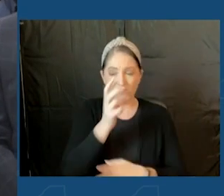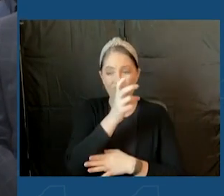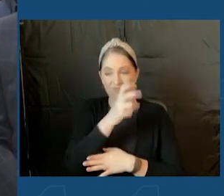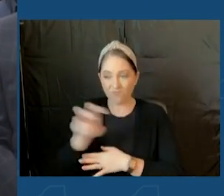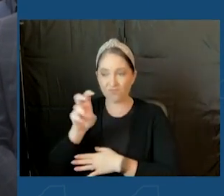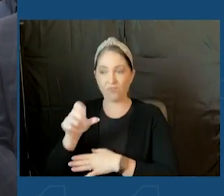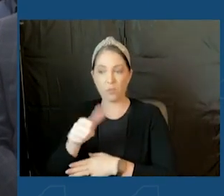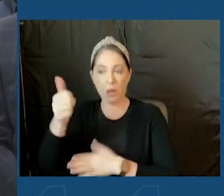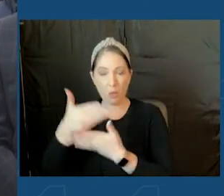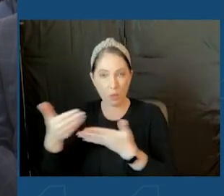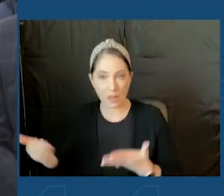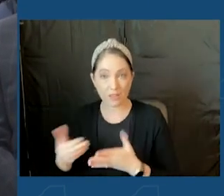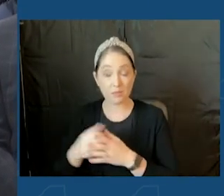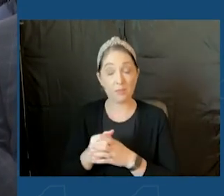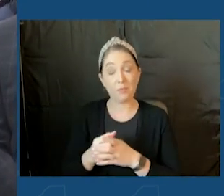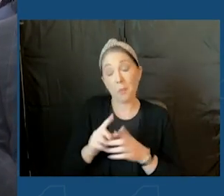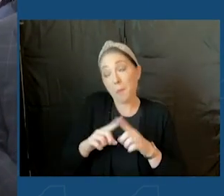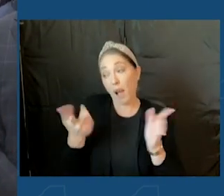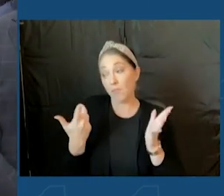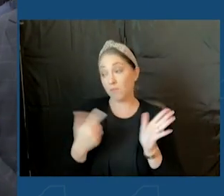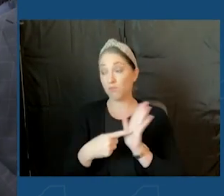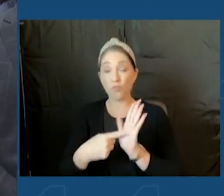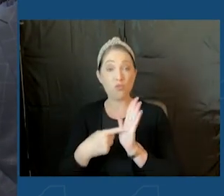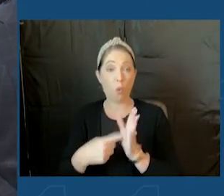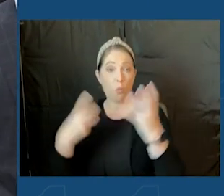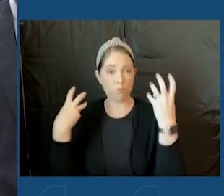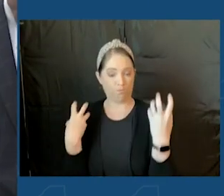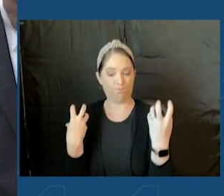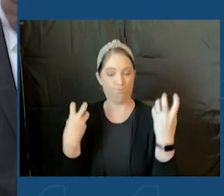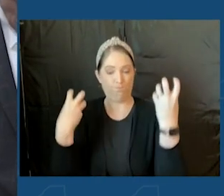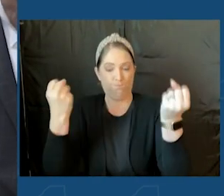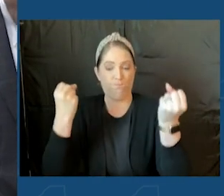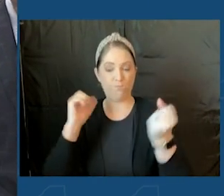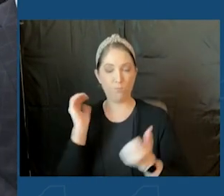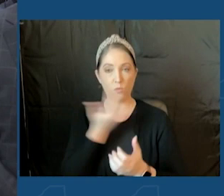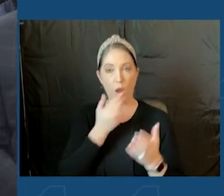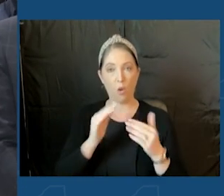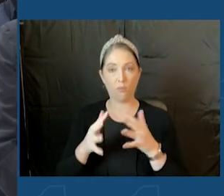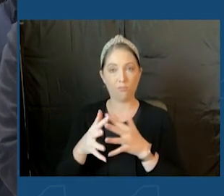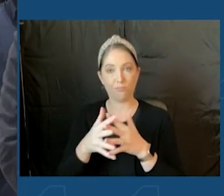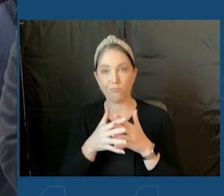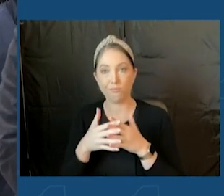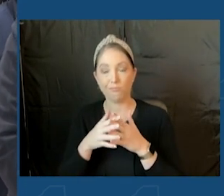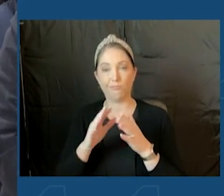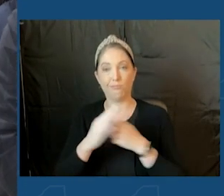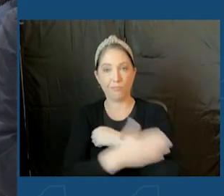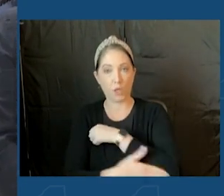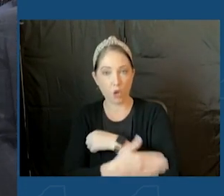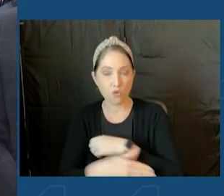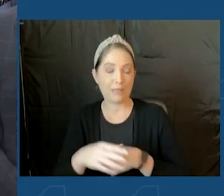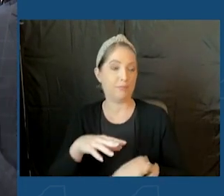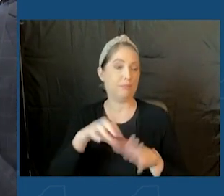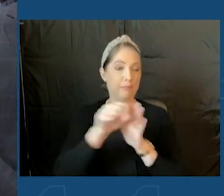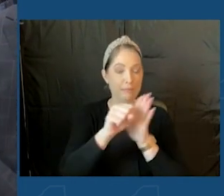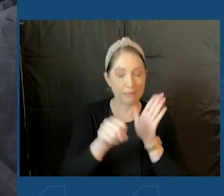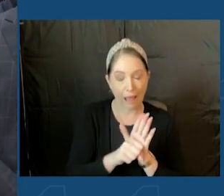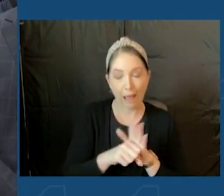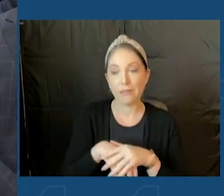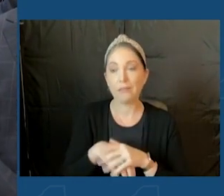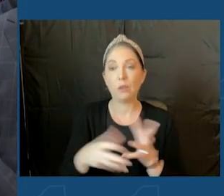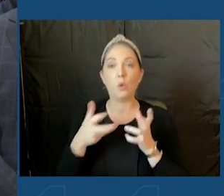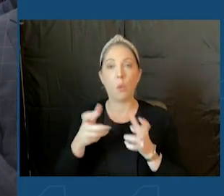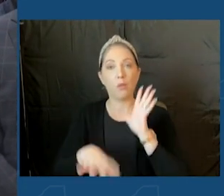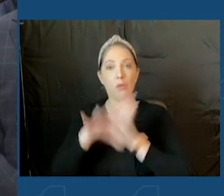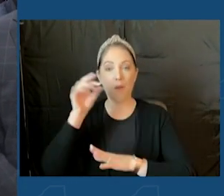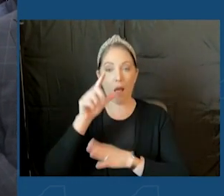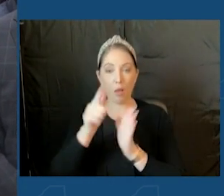resiliency of our country and our state as we continue to mourn those and find laws to protect against future assaults as